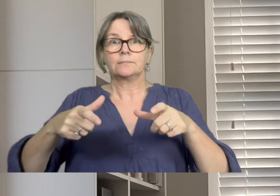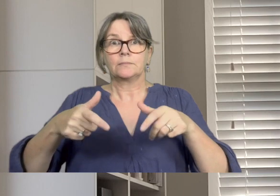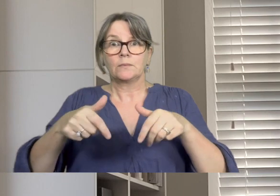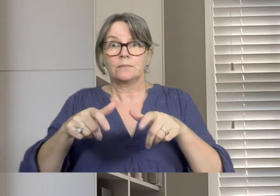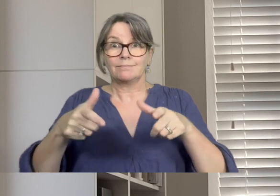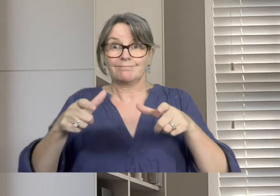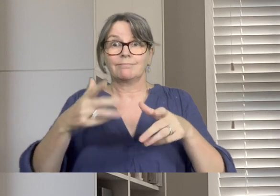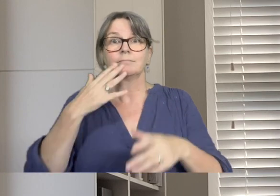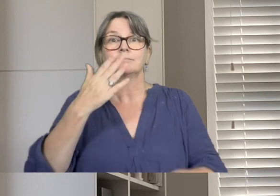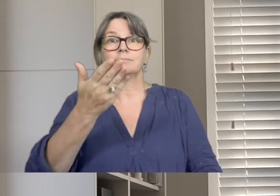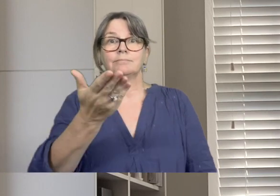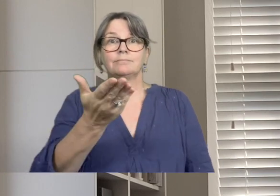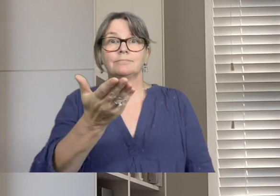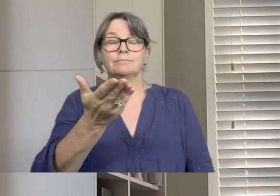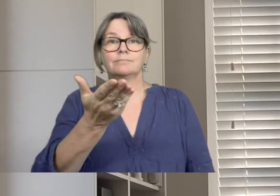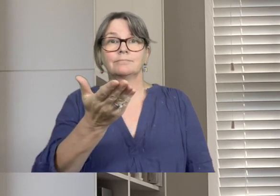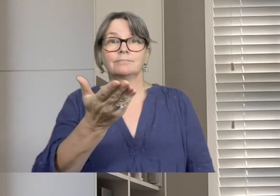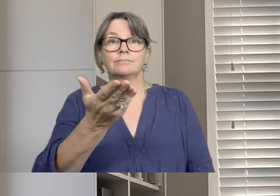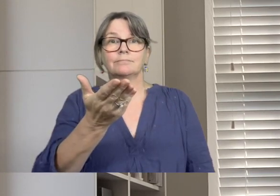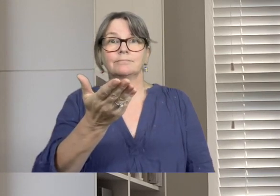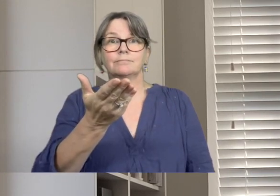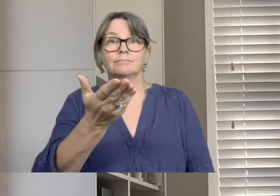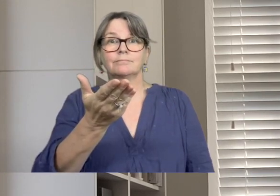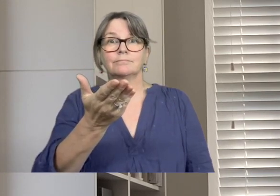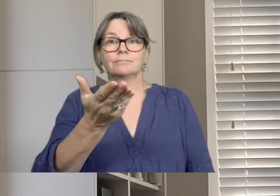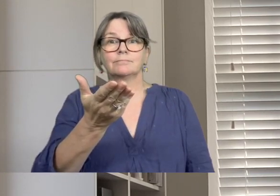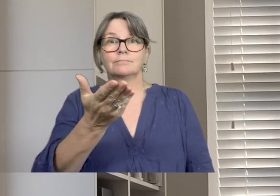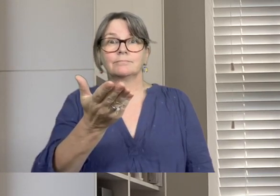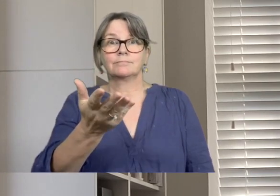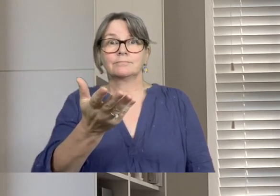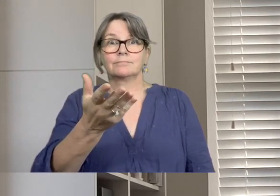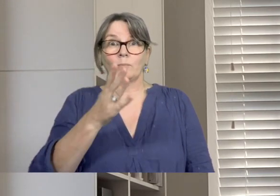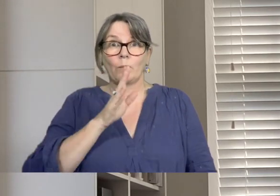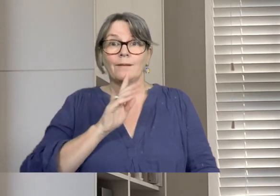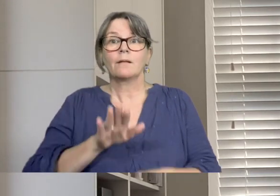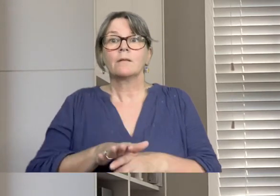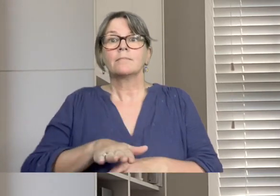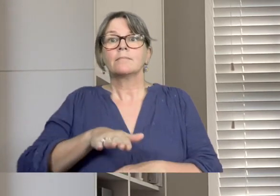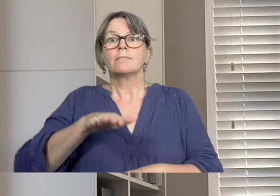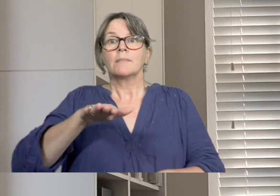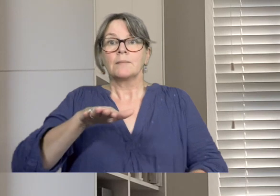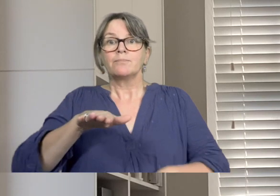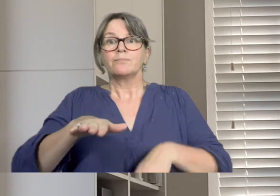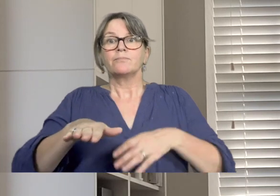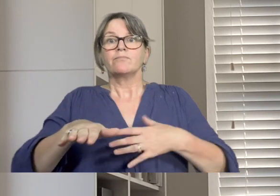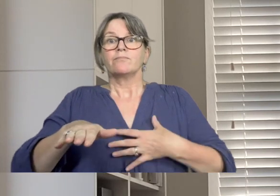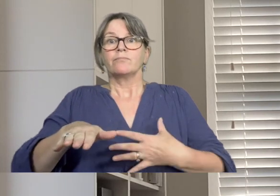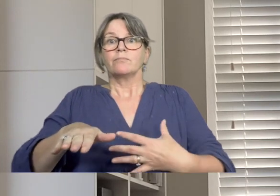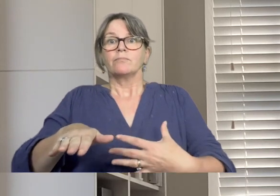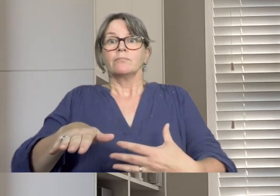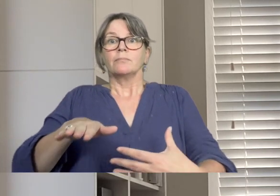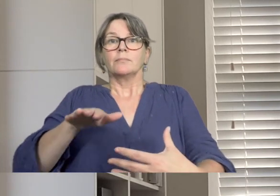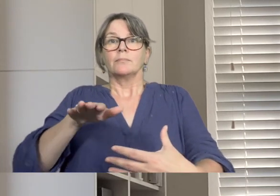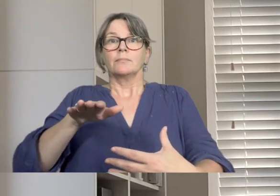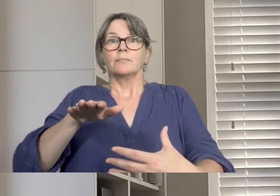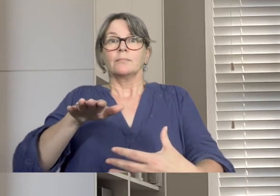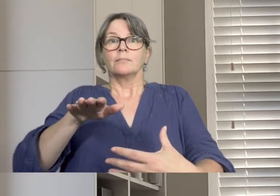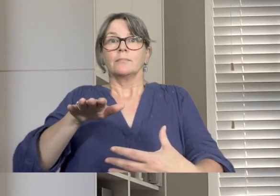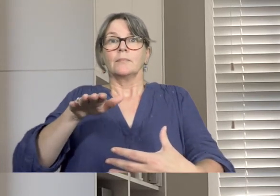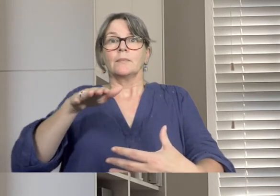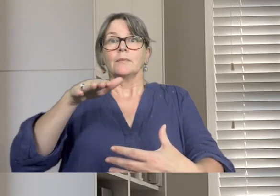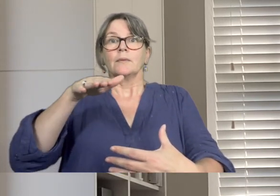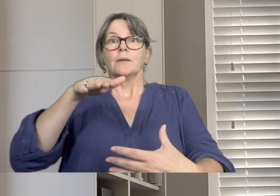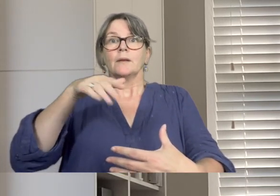about pressing into the feet, rolling the knees away and opening through the spine. So we want the back of the body to be quiet. We take a breath